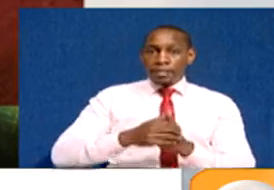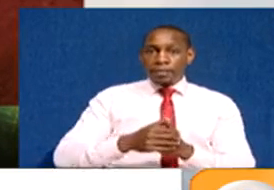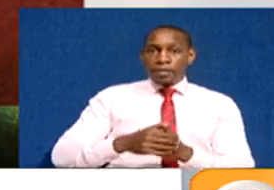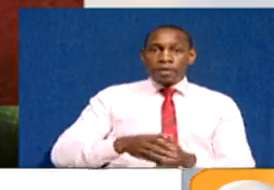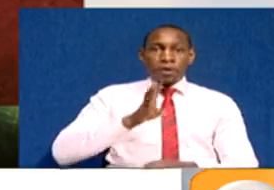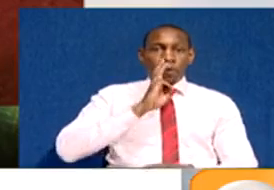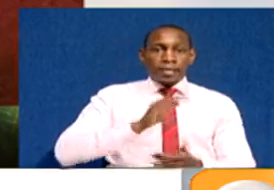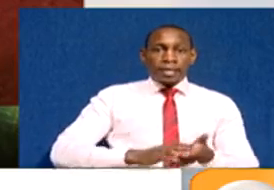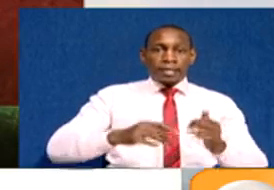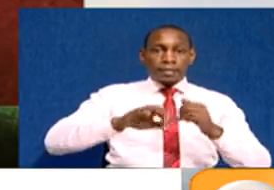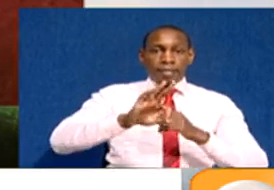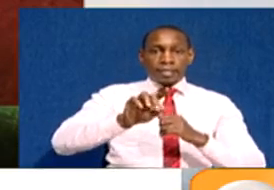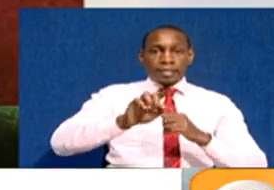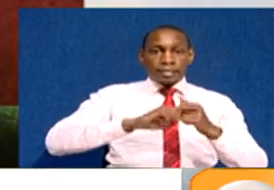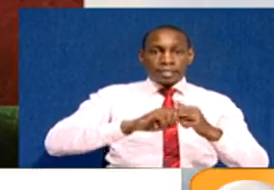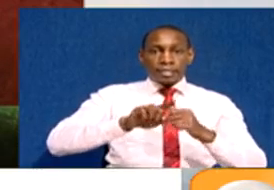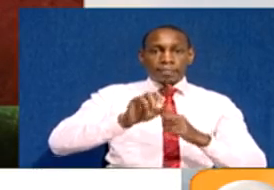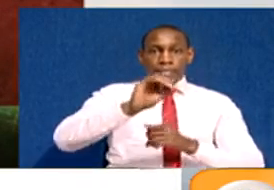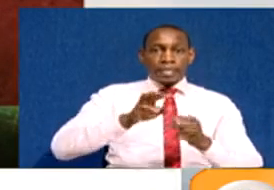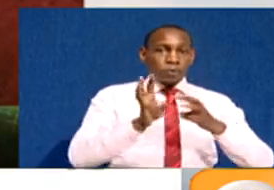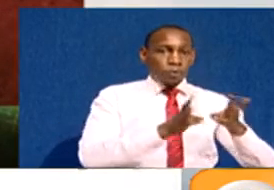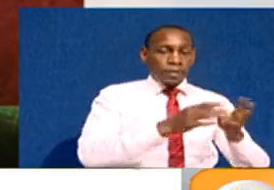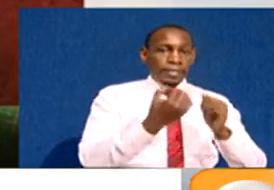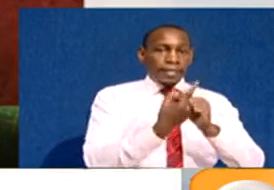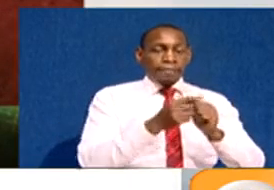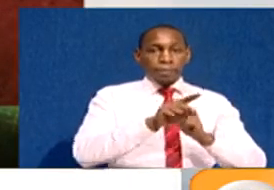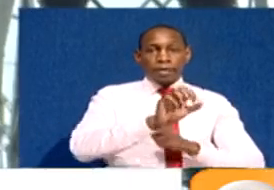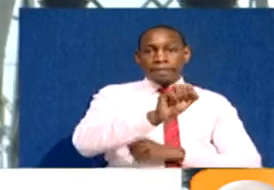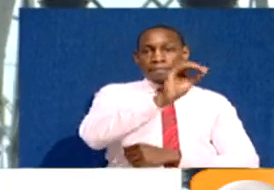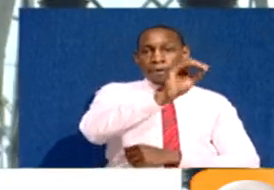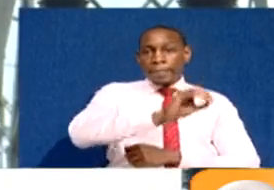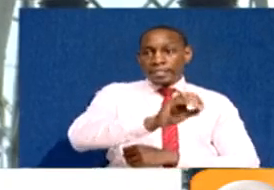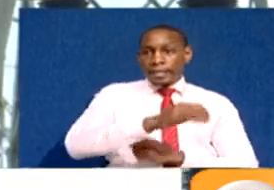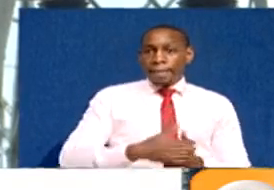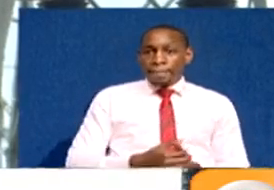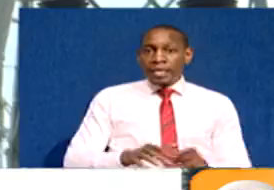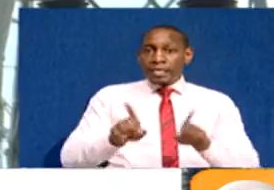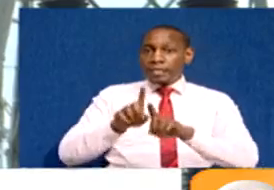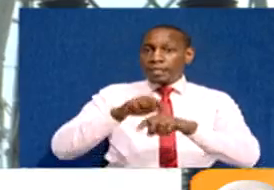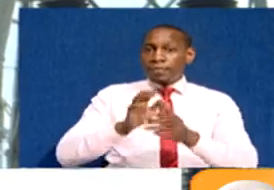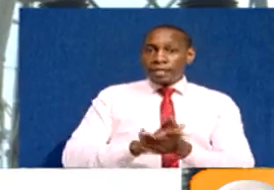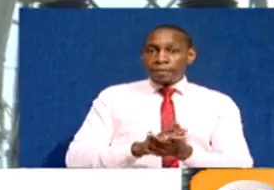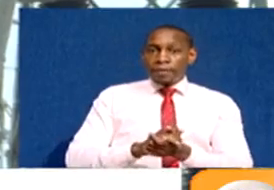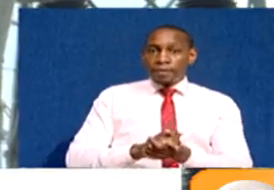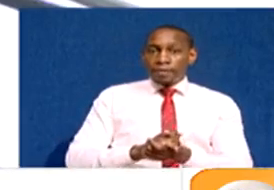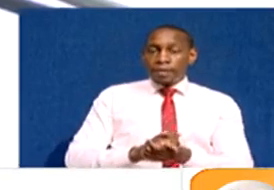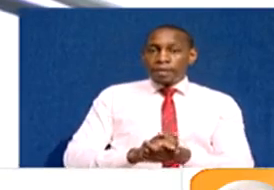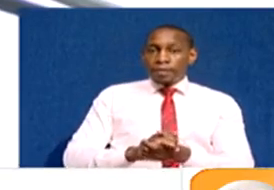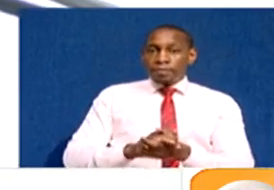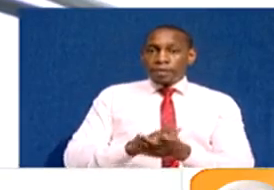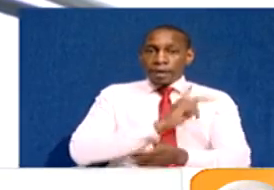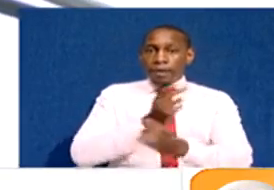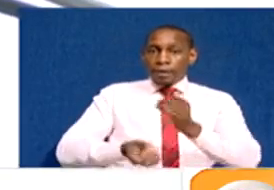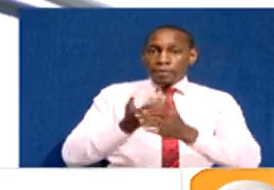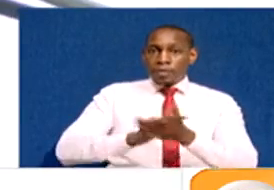hydro 36.5%, and wind at 11.5%. During the period, thermal power sources